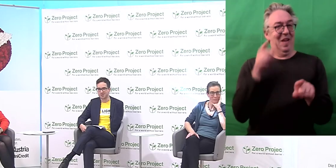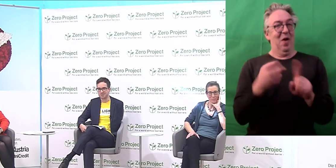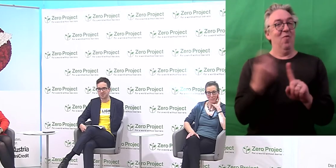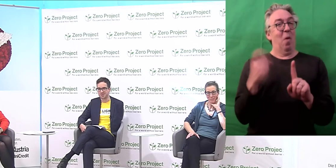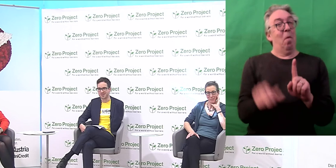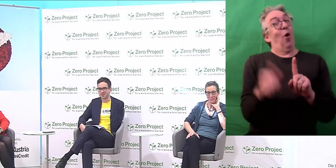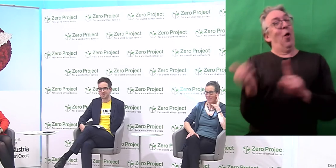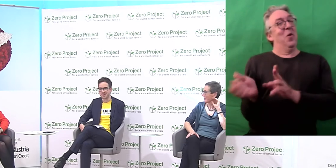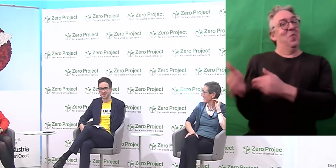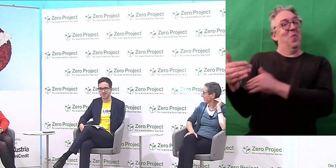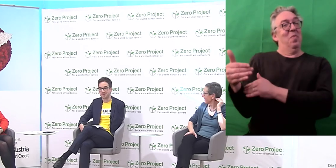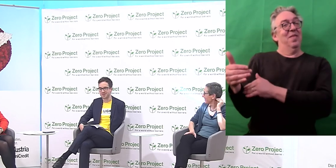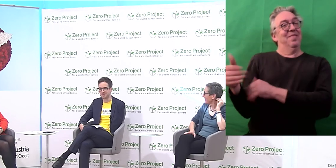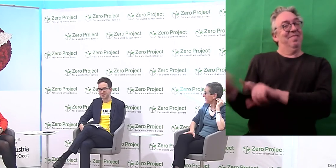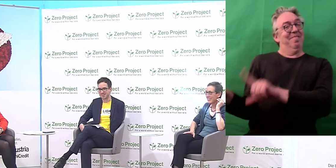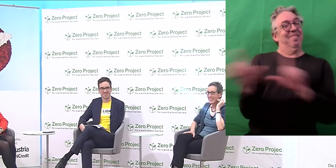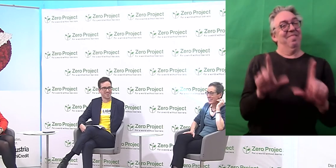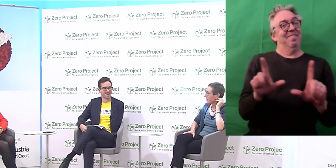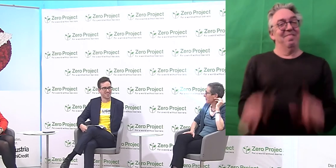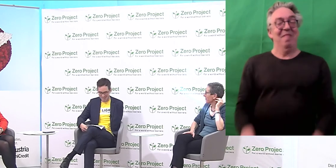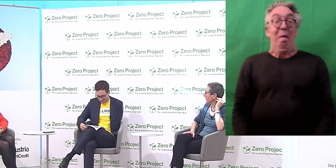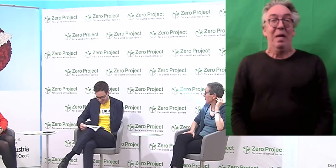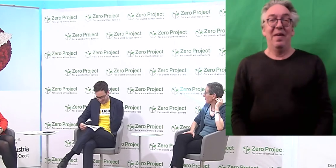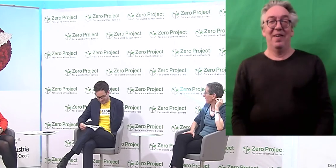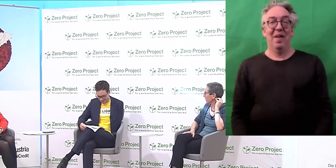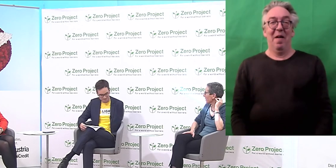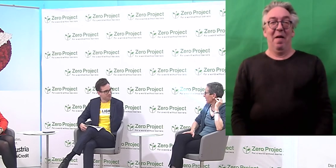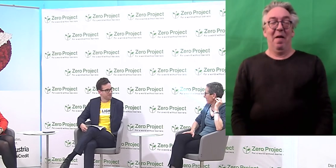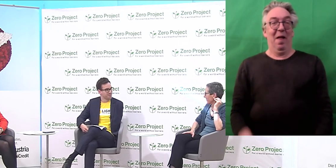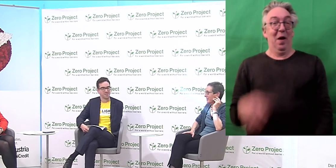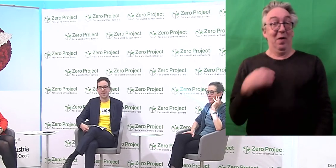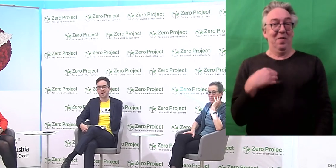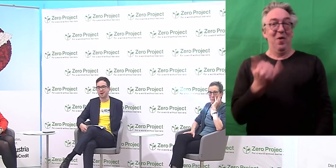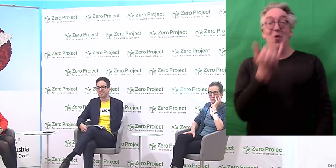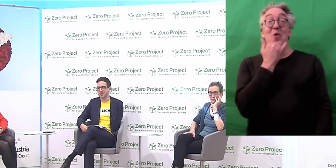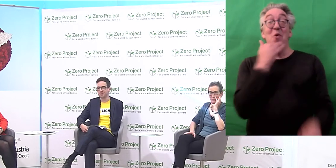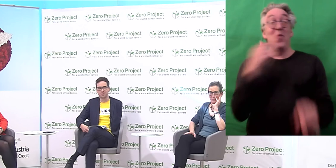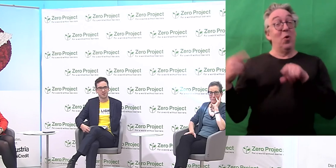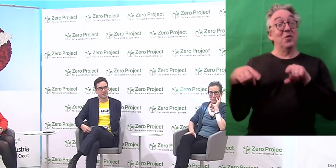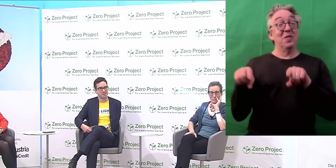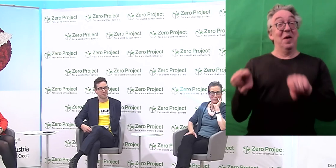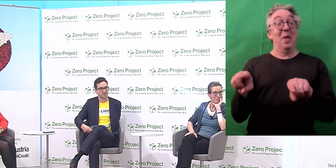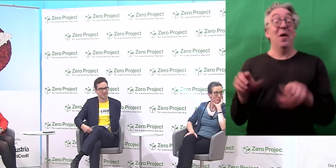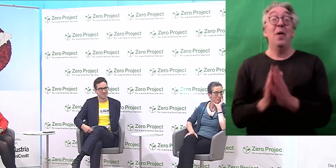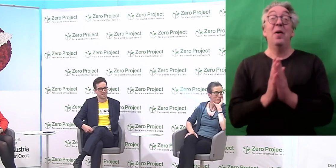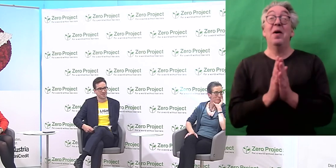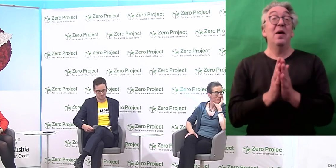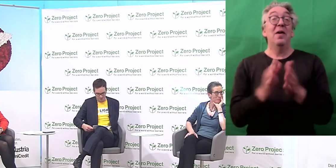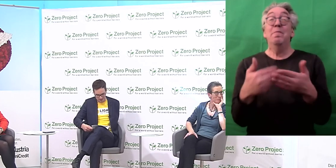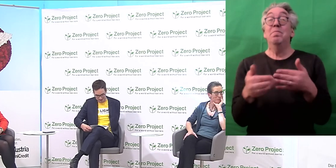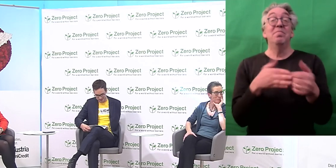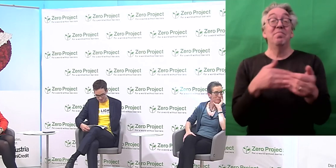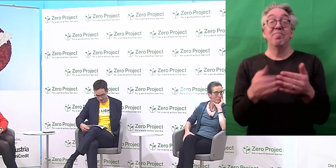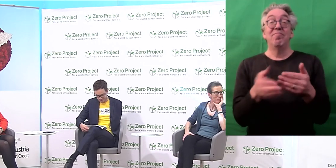to input the video message. Obviously, we were in the other channel version. Until we will get the